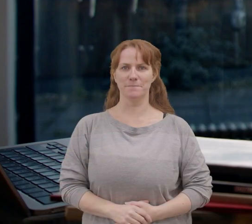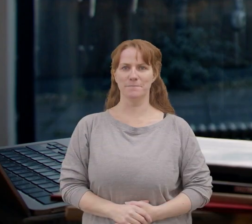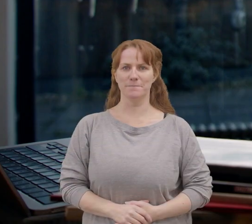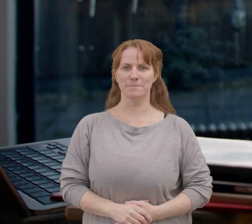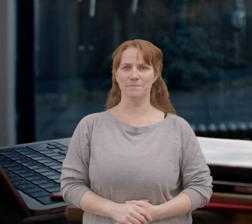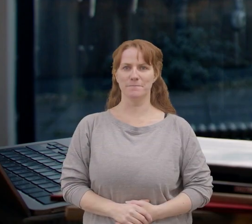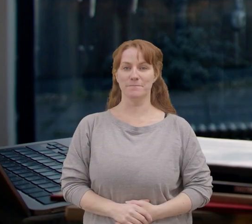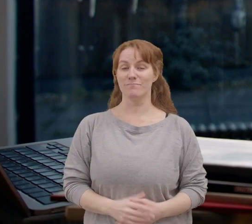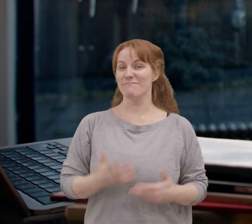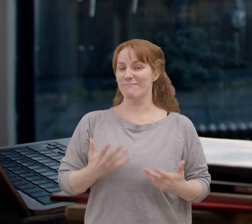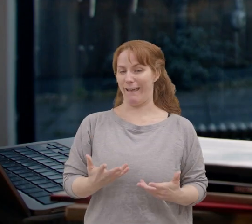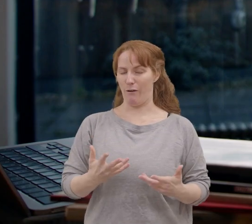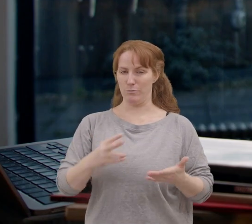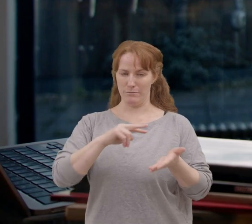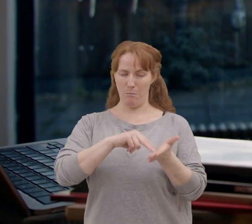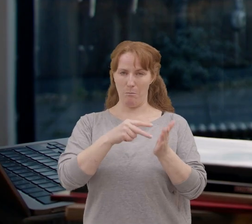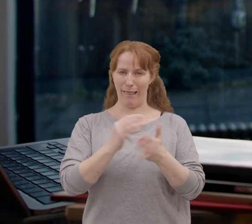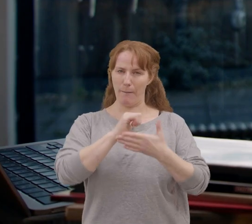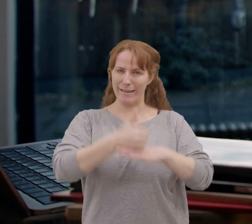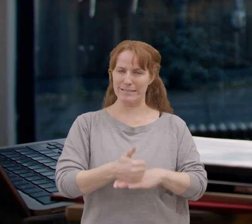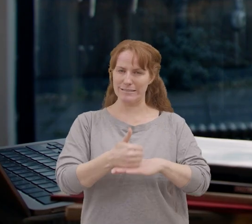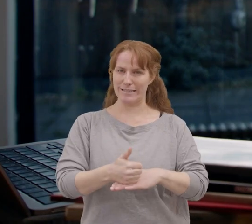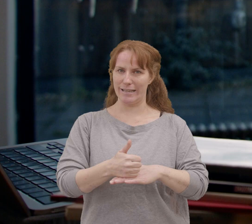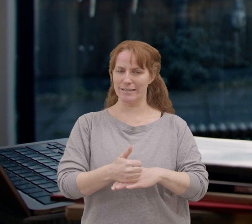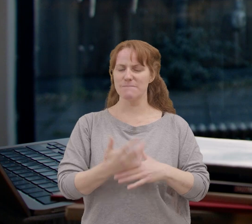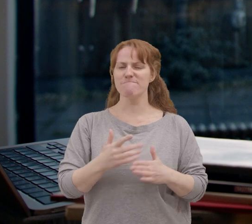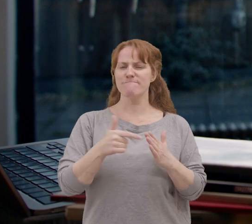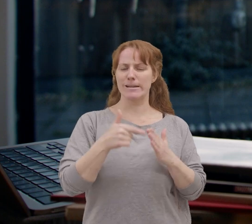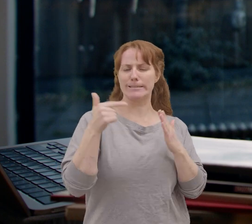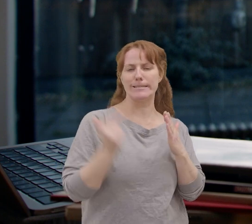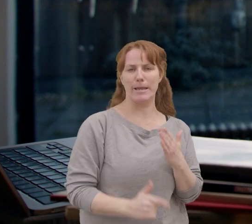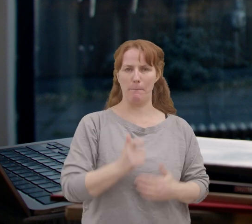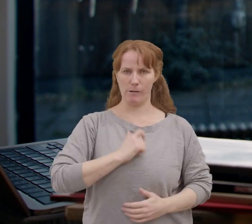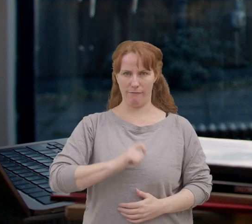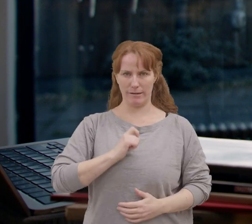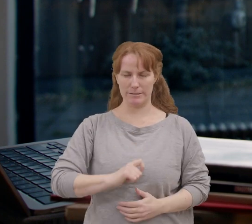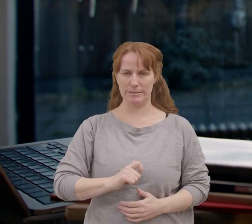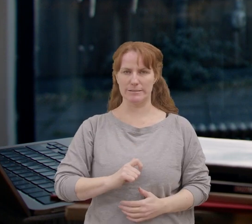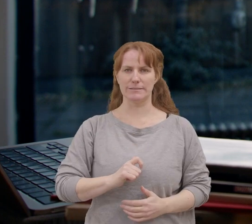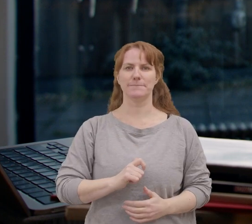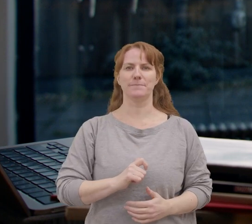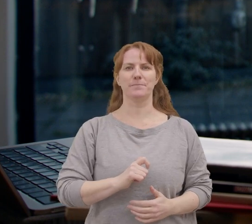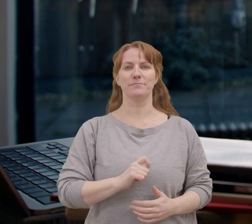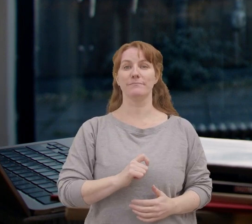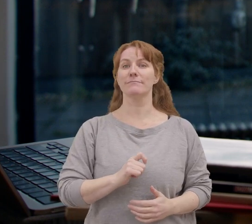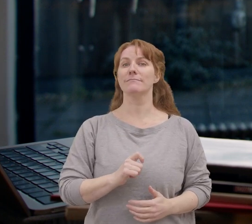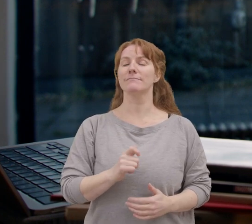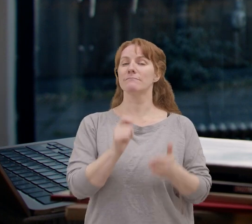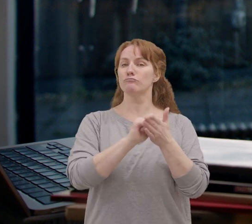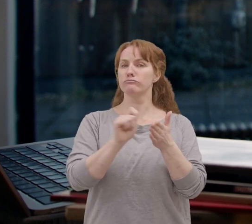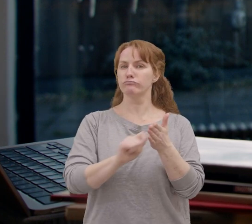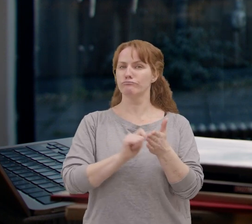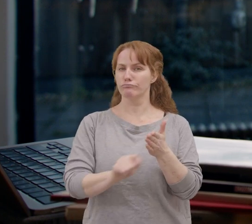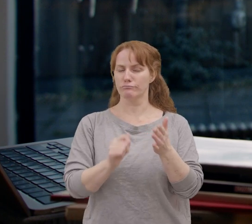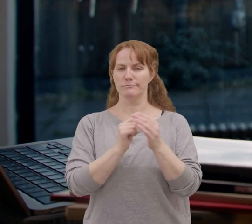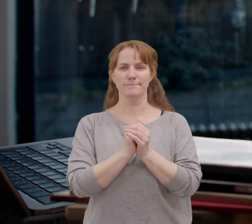Now that you've got a basic plan for your scene, let's deepen your sense of who your characters are. I want you next to write down a few